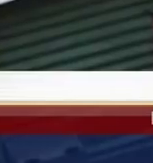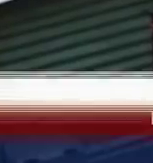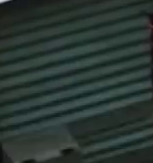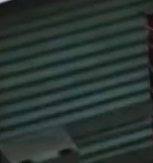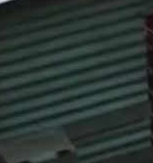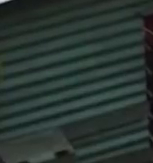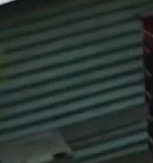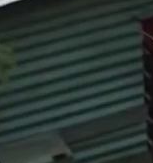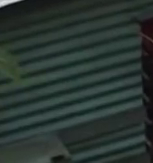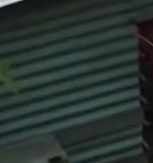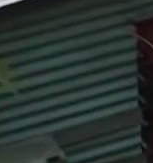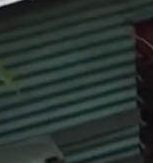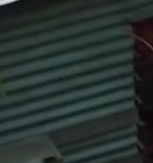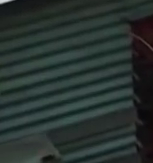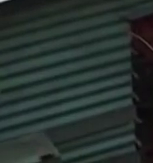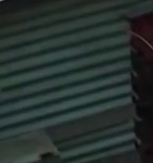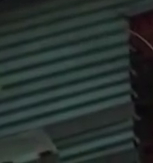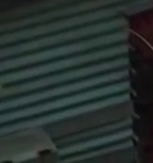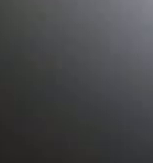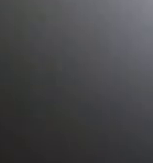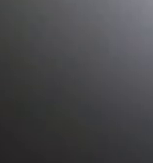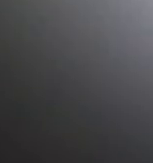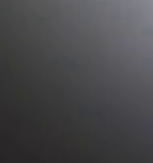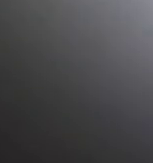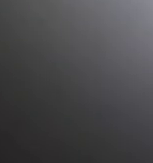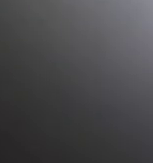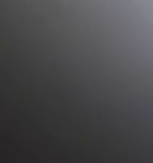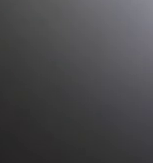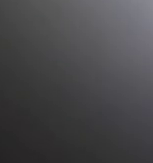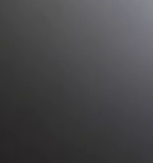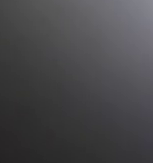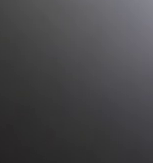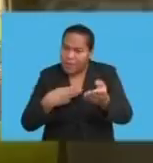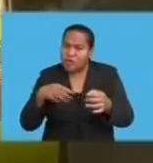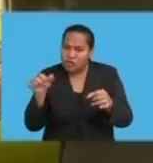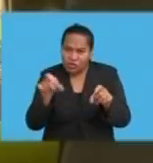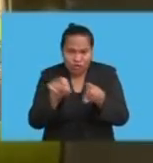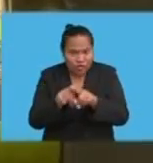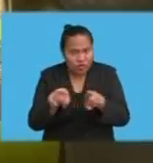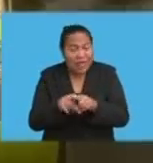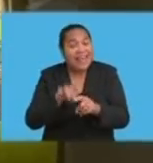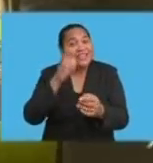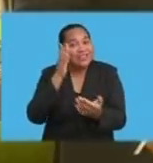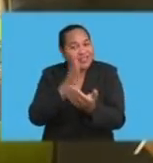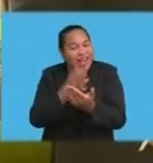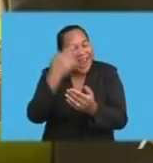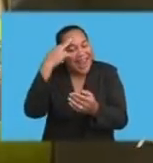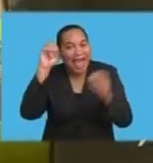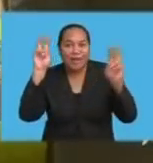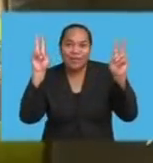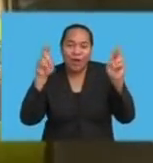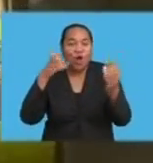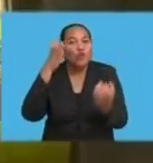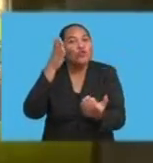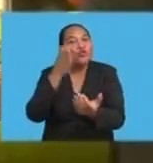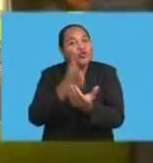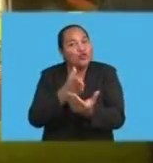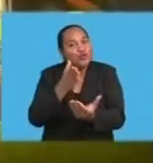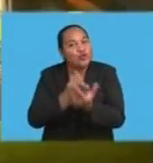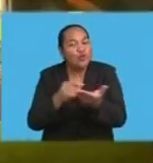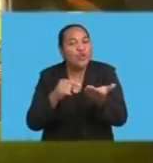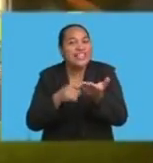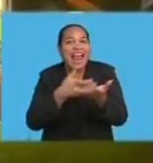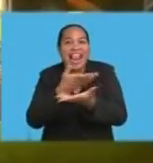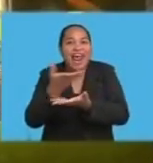Said Kayum says NFP should refrain from lying to the people. True Talanoa session, Honourable Samisoni.